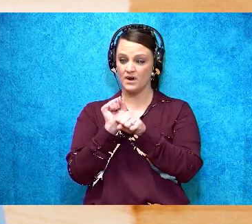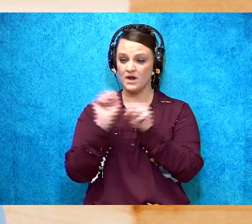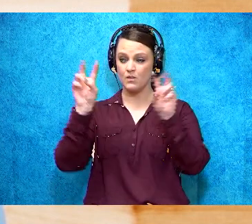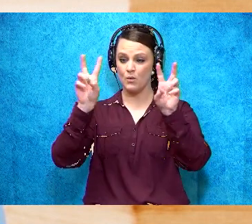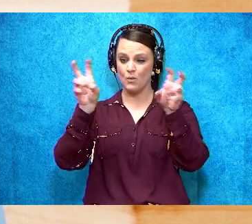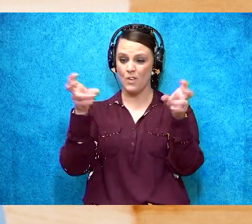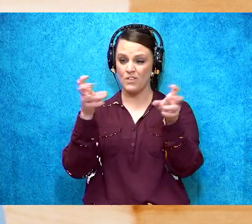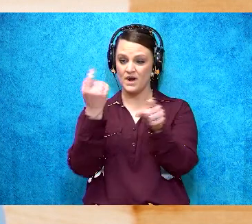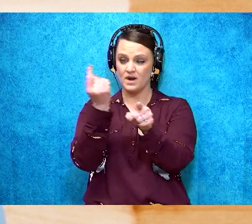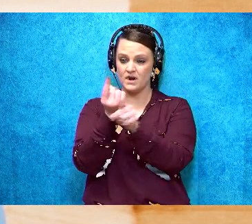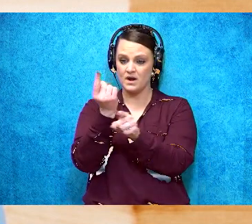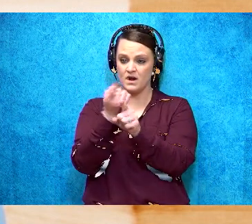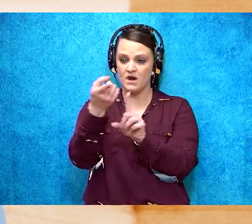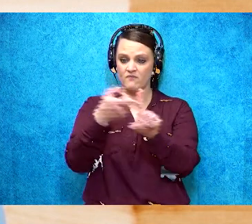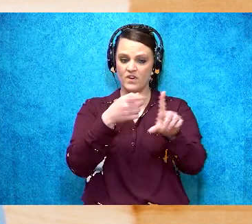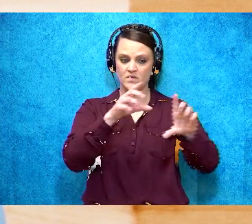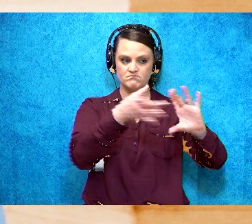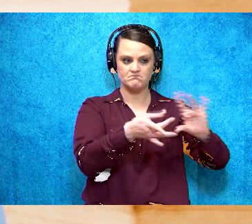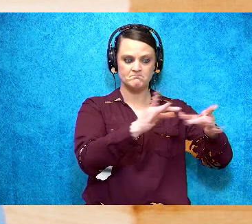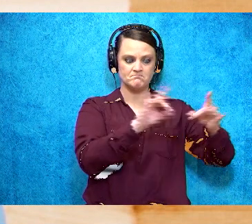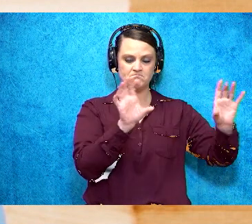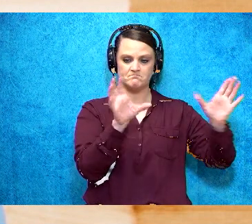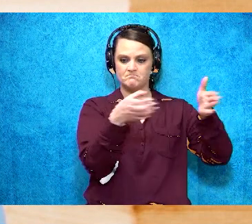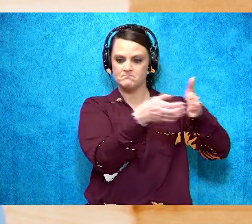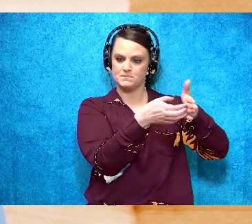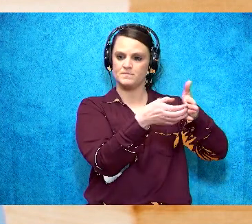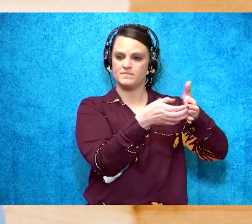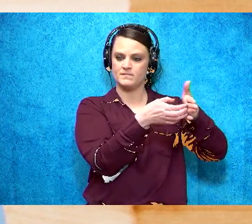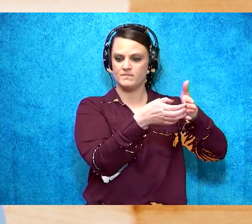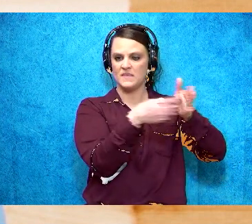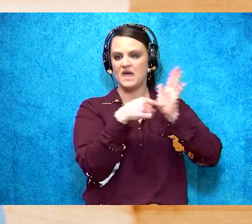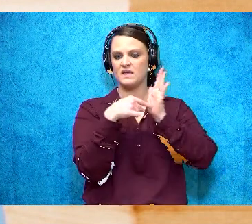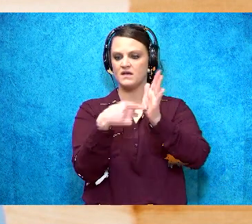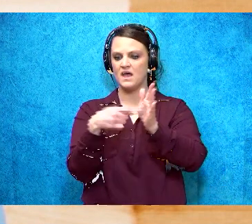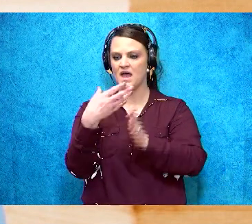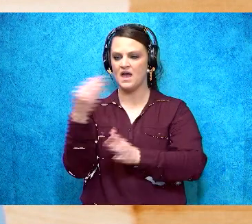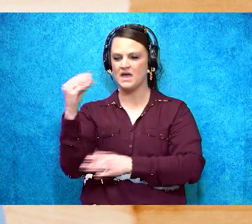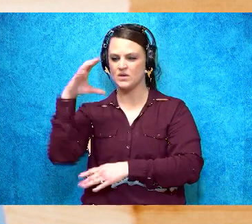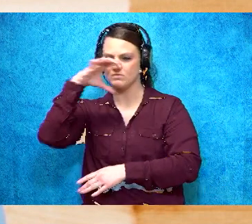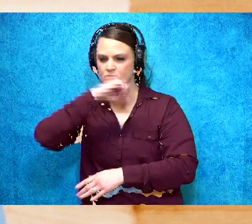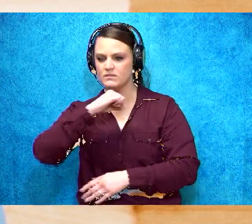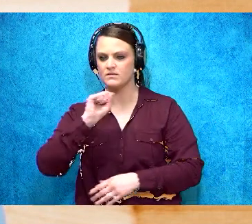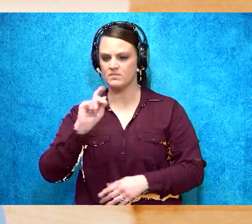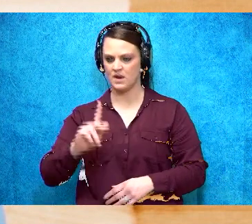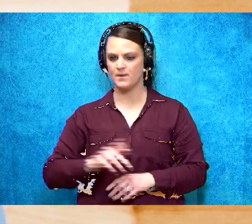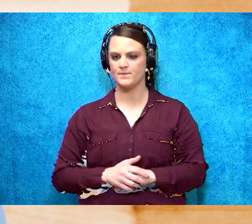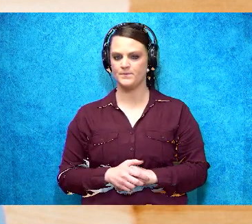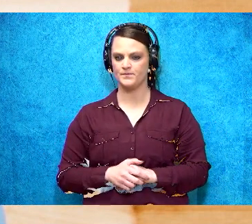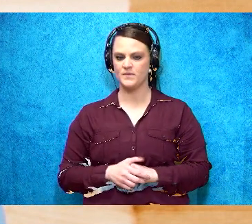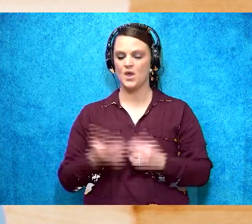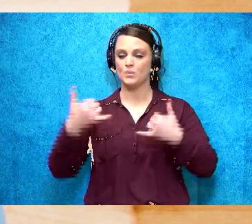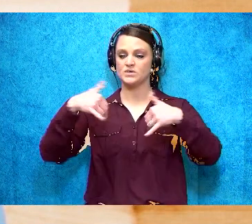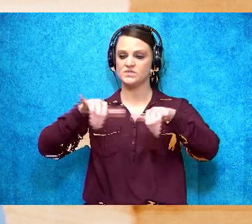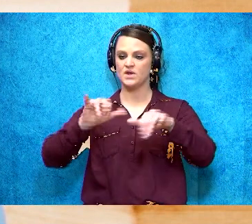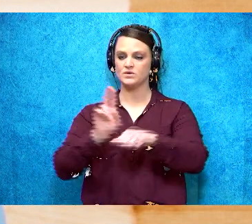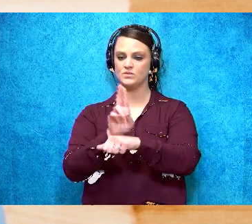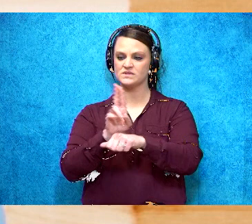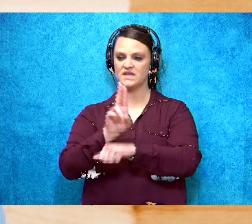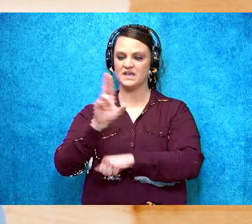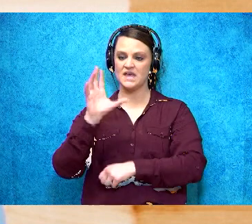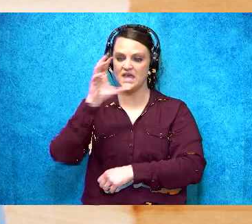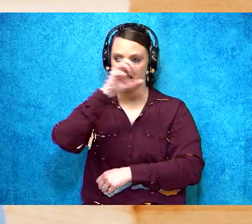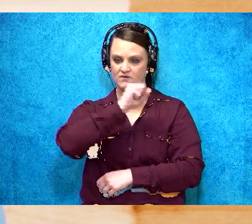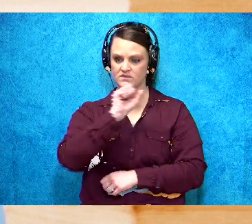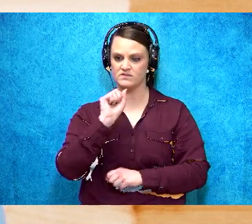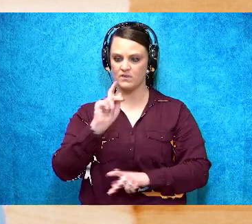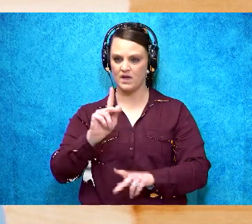the text when explaining what a text says explicitly and when drawing inferences. We're still going to be working with inferences. So our essential